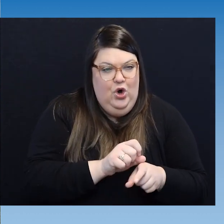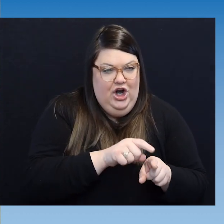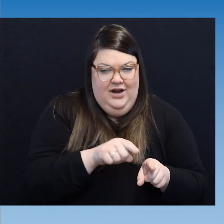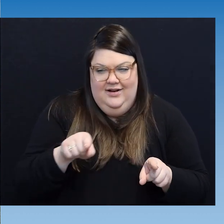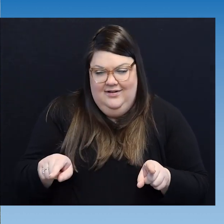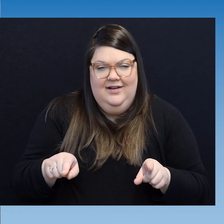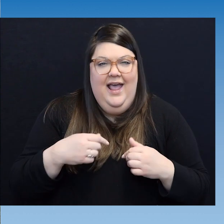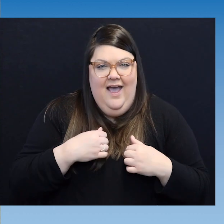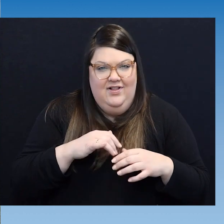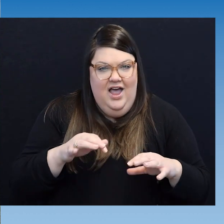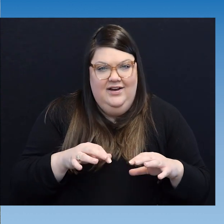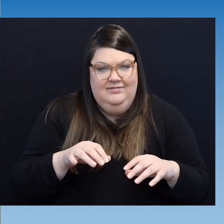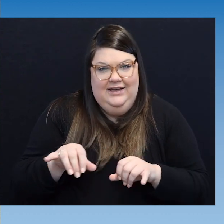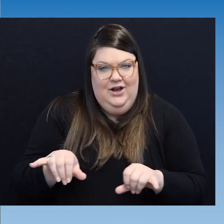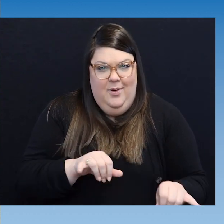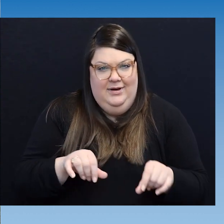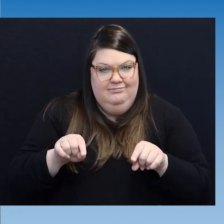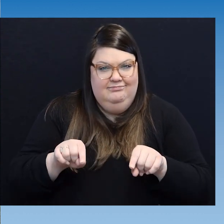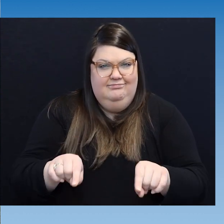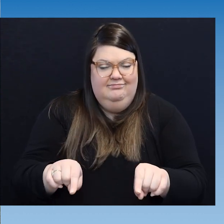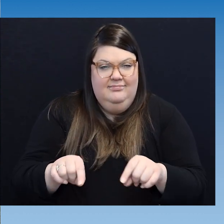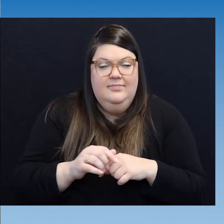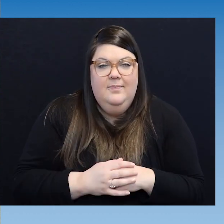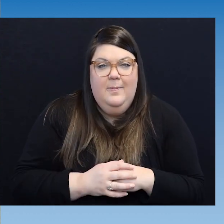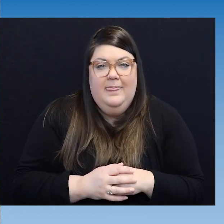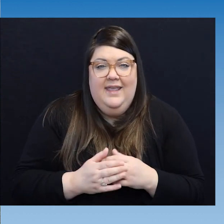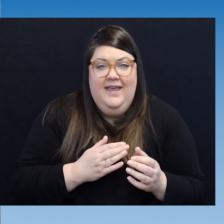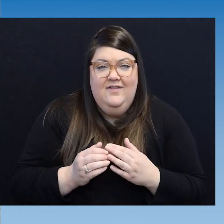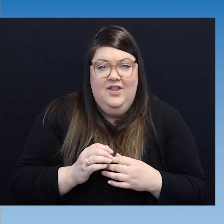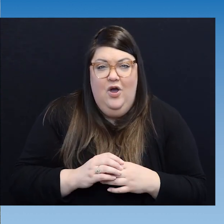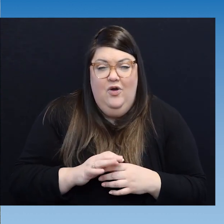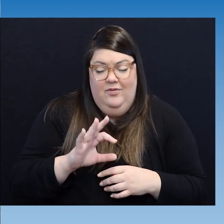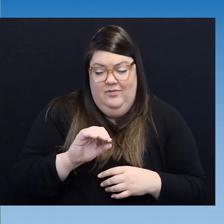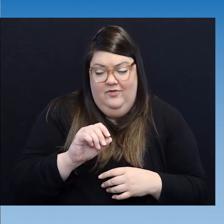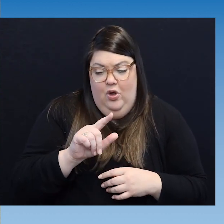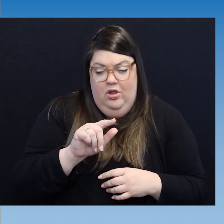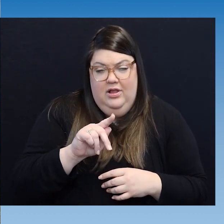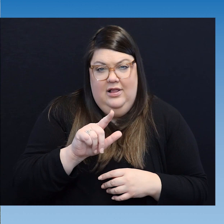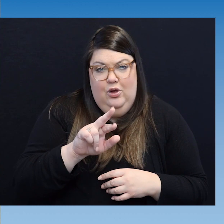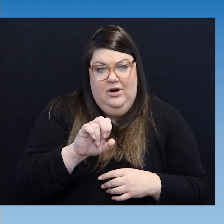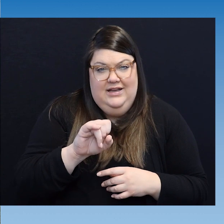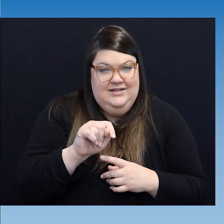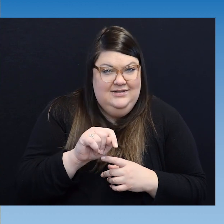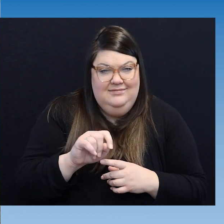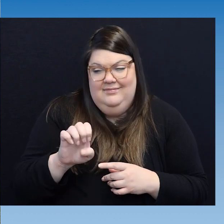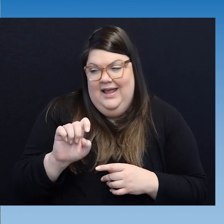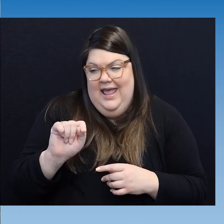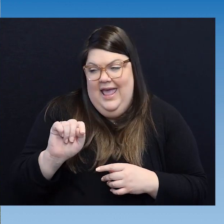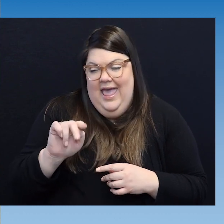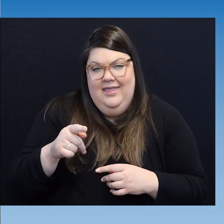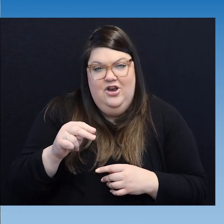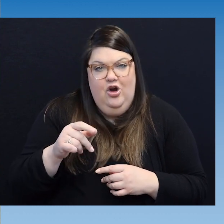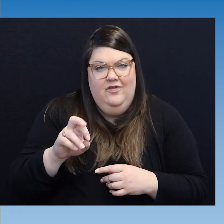alignment. And even though folklorists and ethnographers aren't always, you know, or often are not dealing with